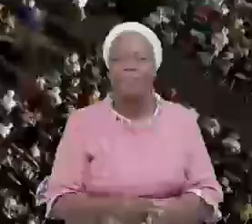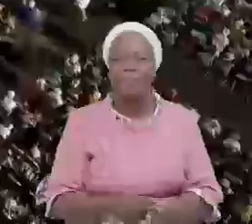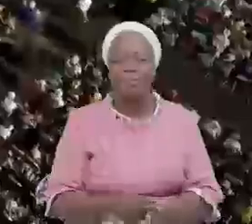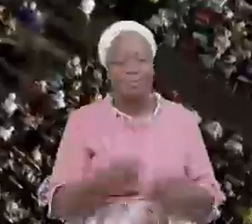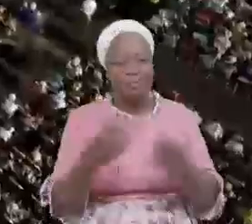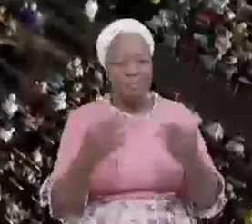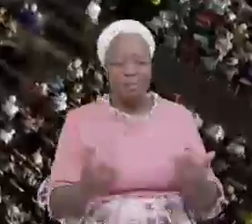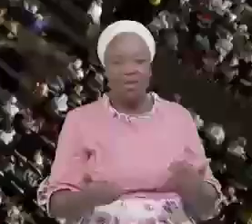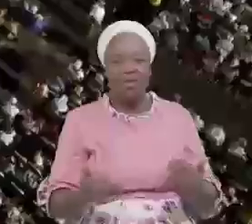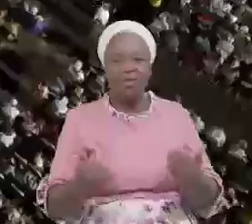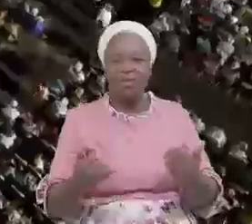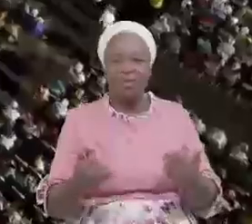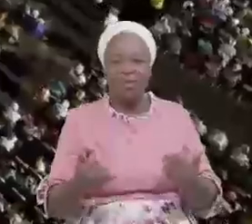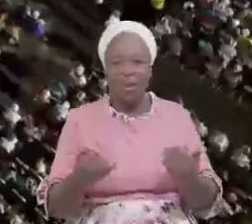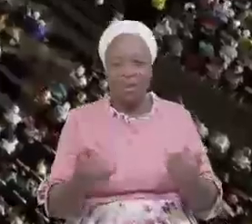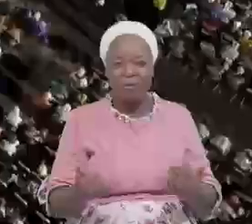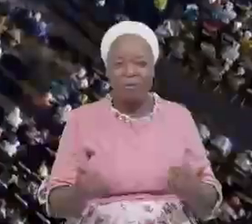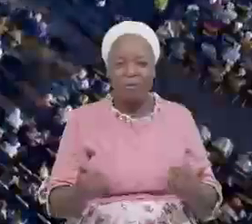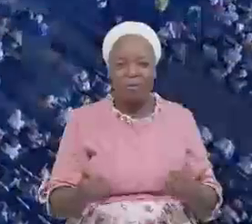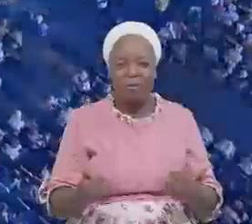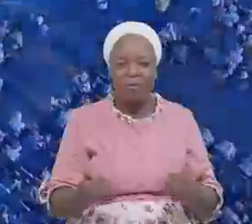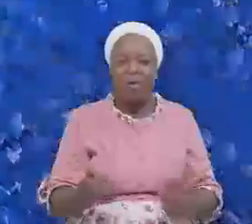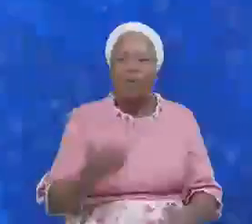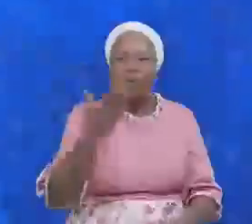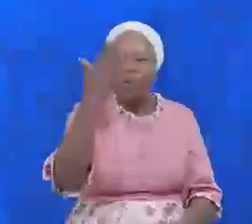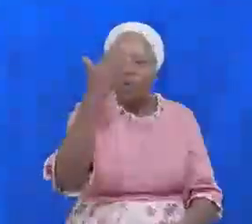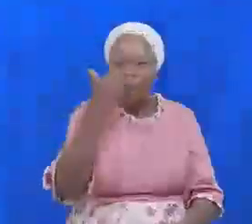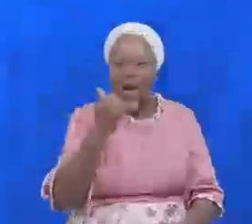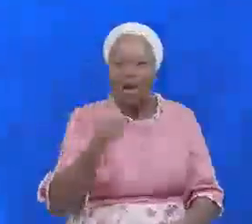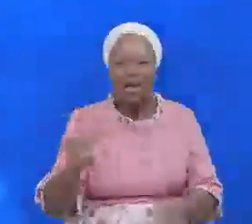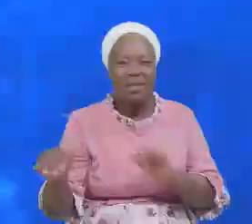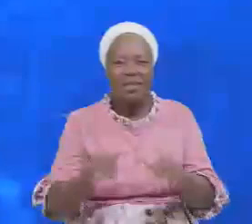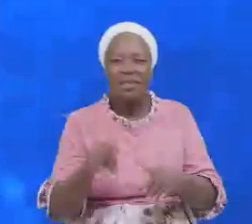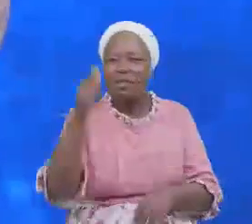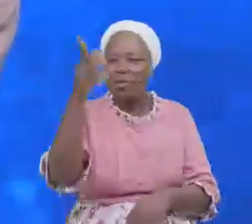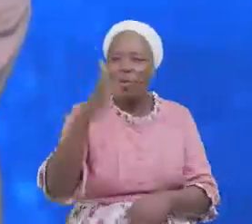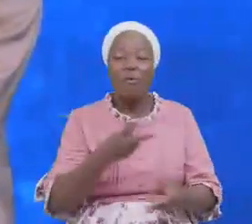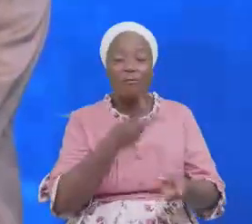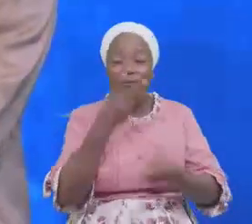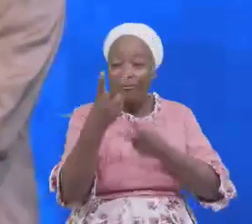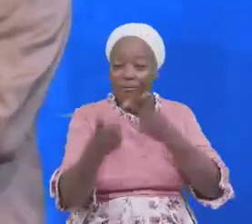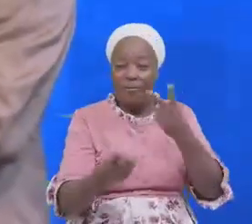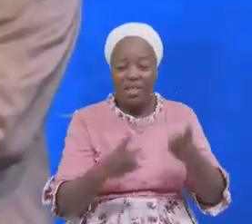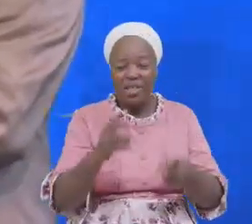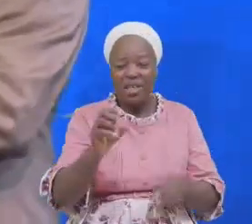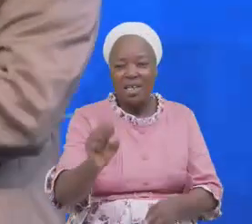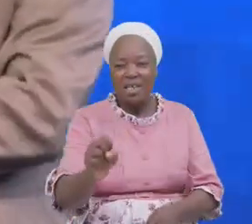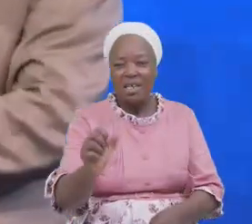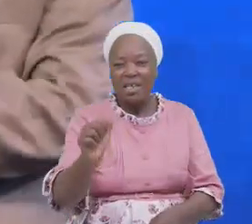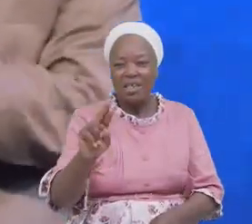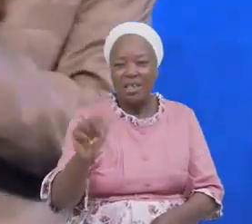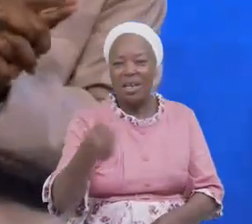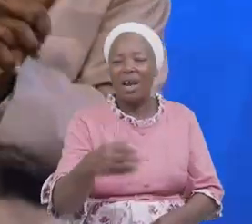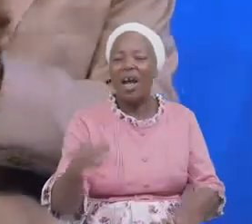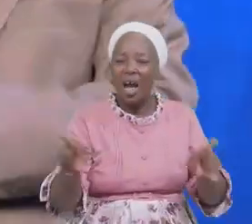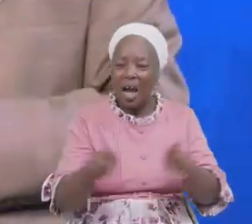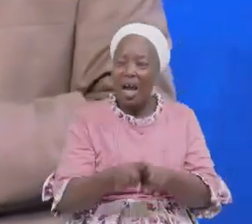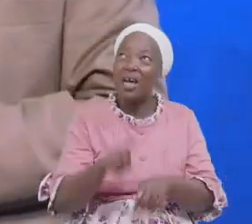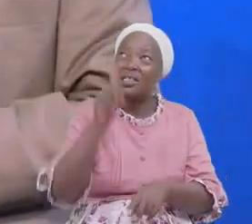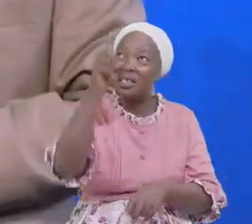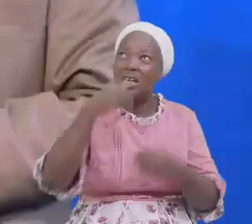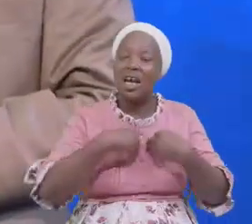Now, why did God visit Sarah as he had